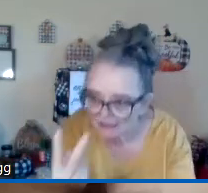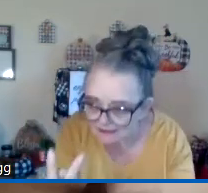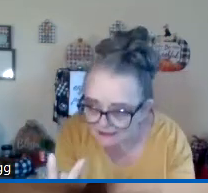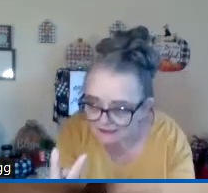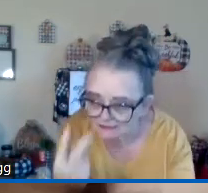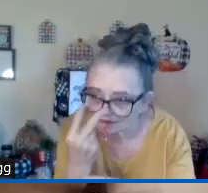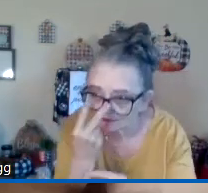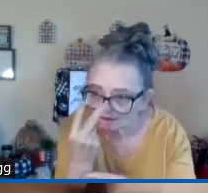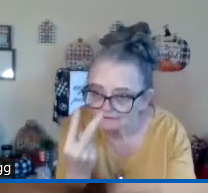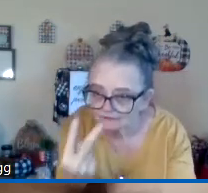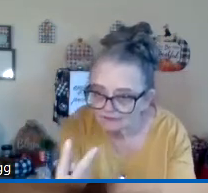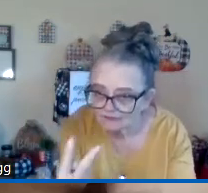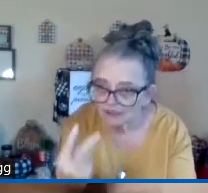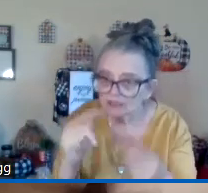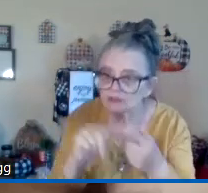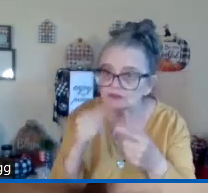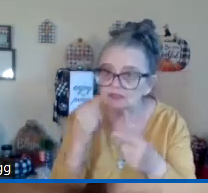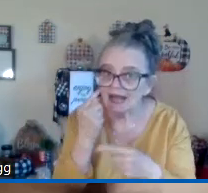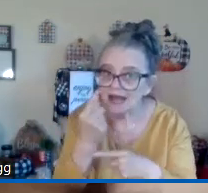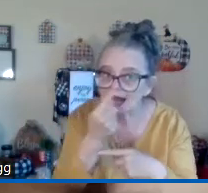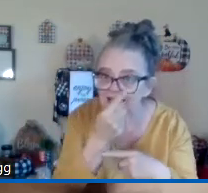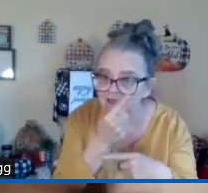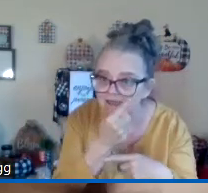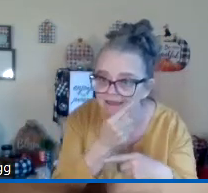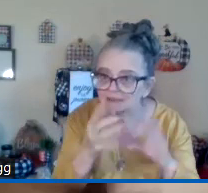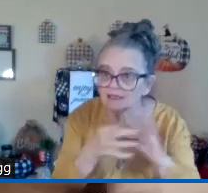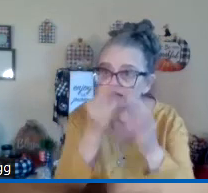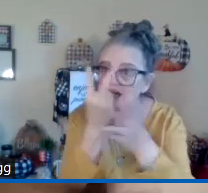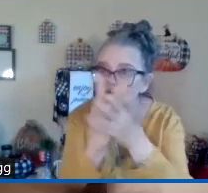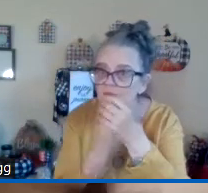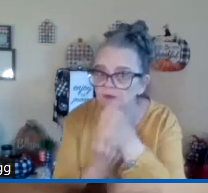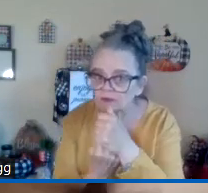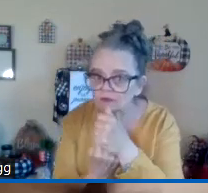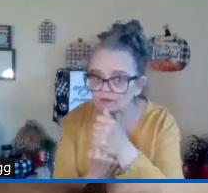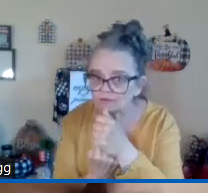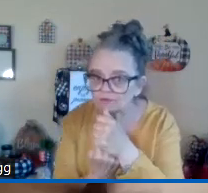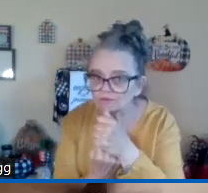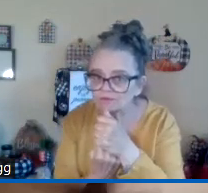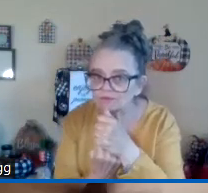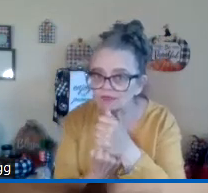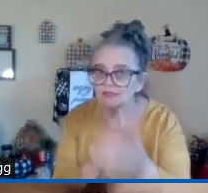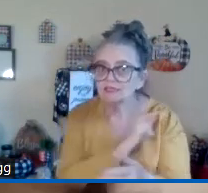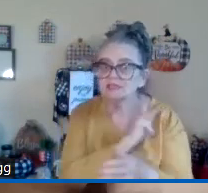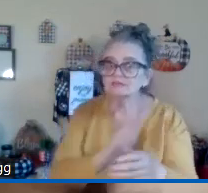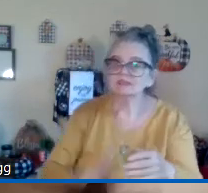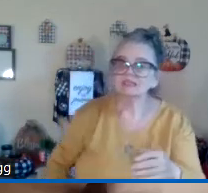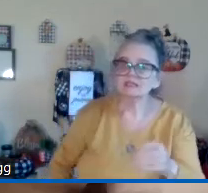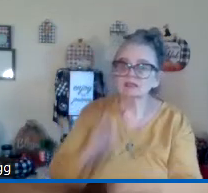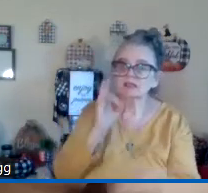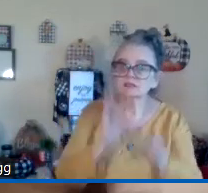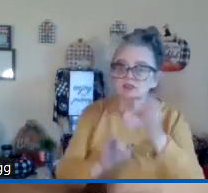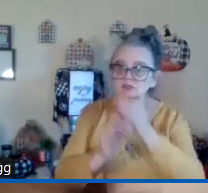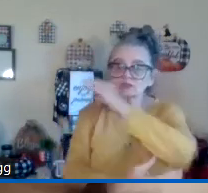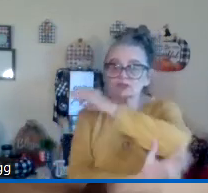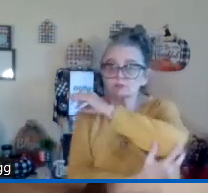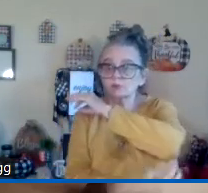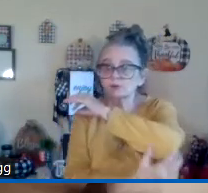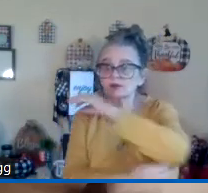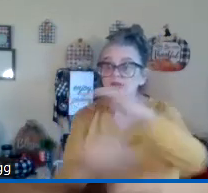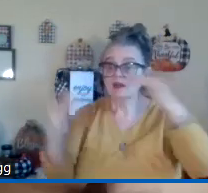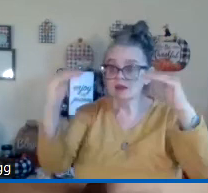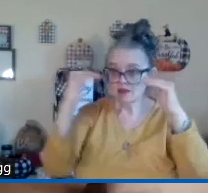the person who will always tremble before God. Okay. Stand